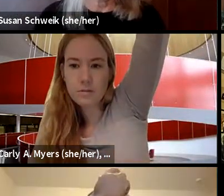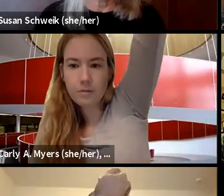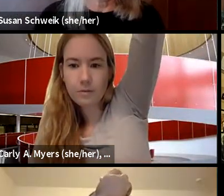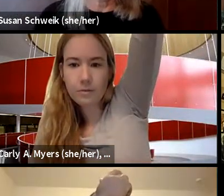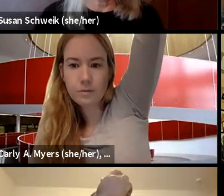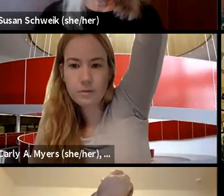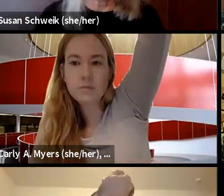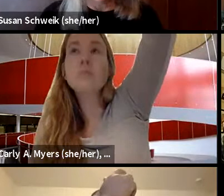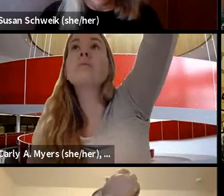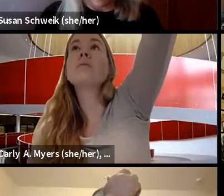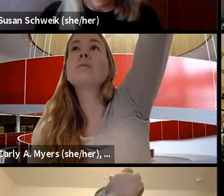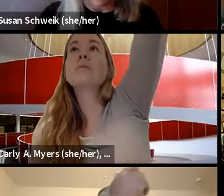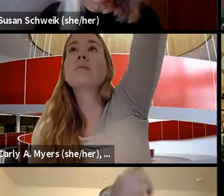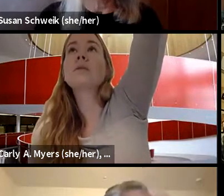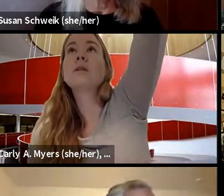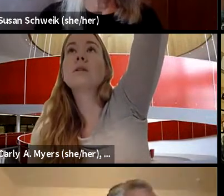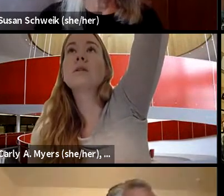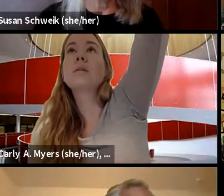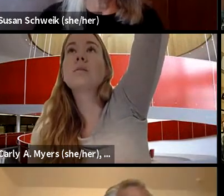okay